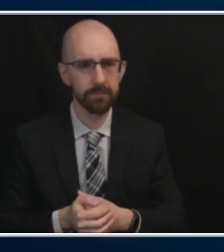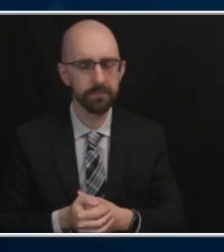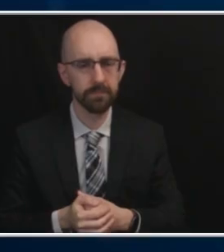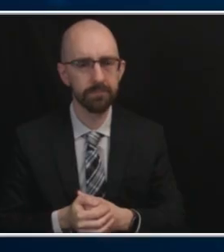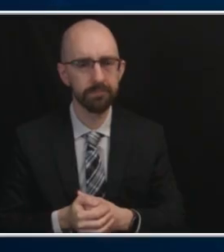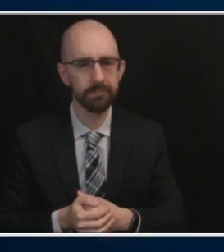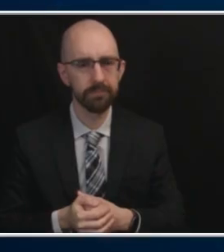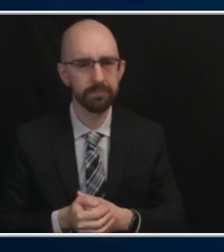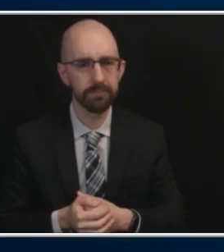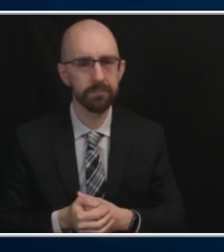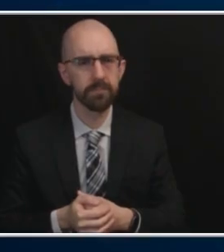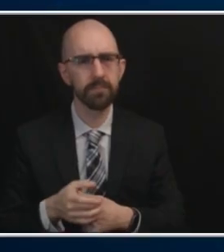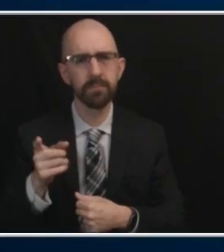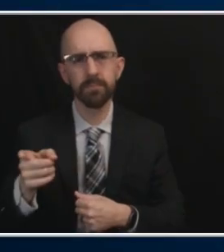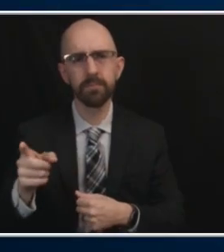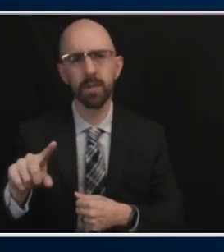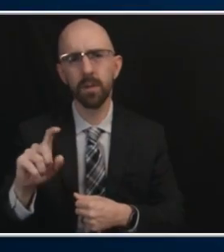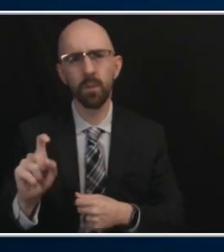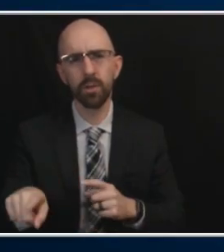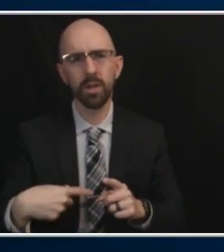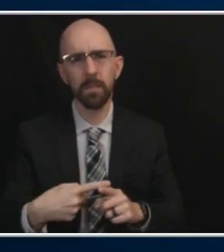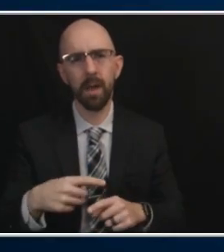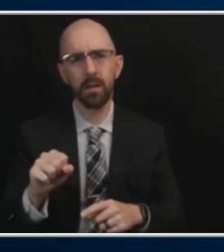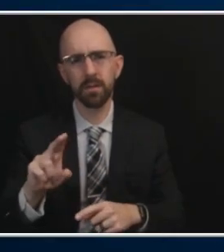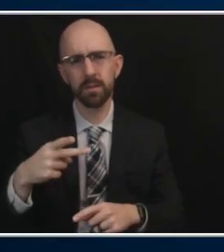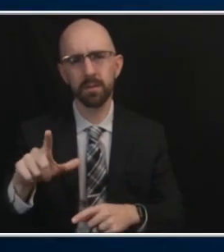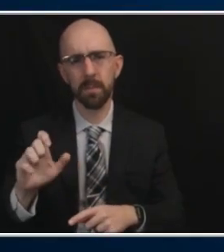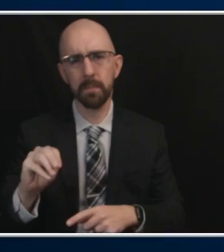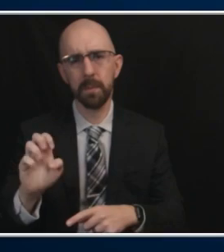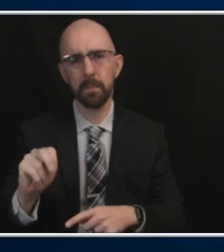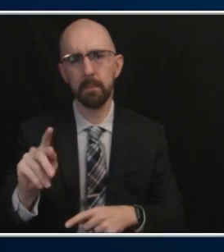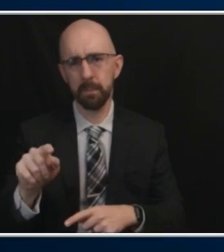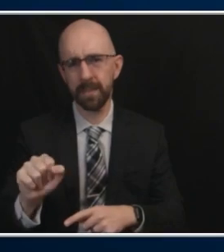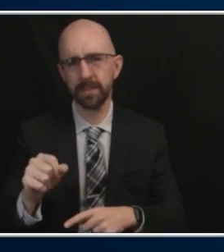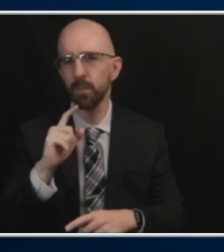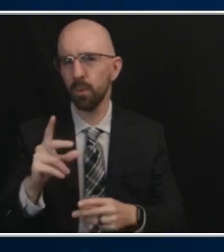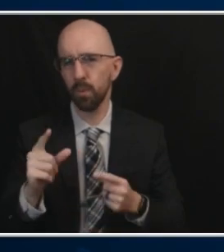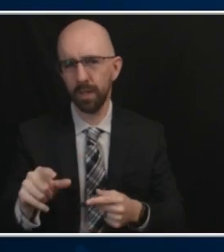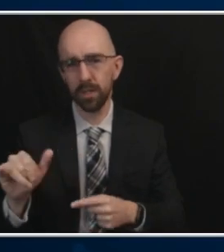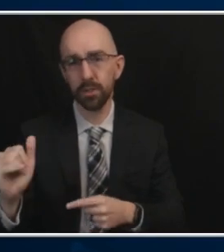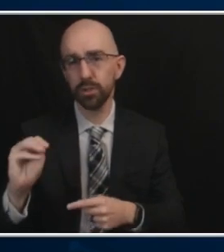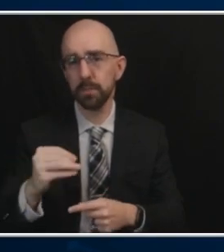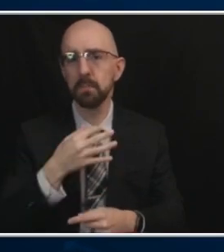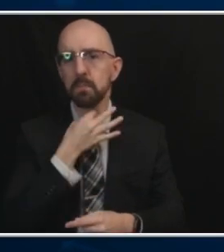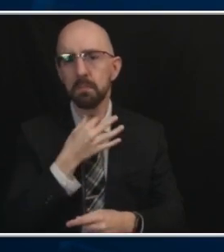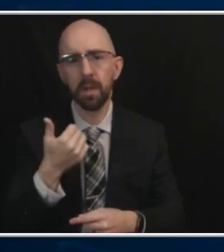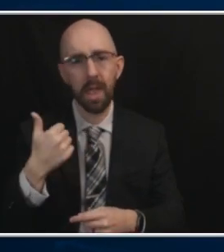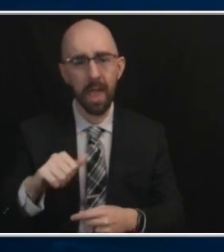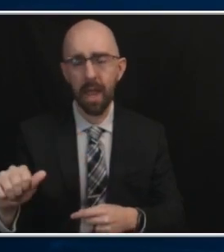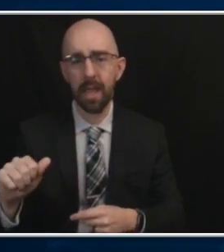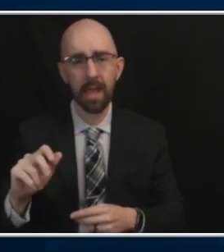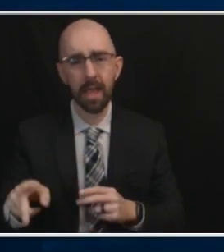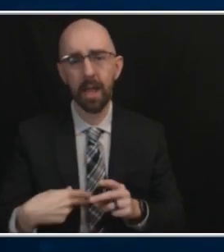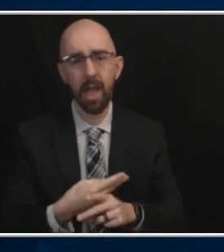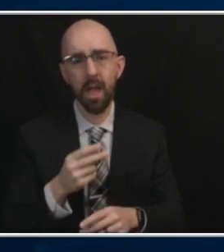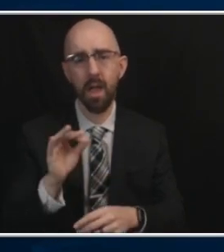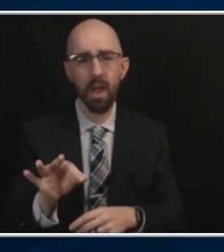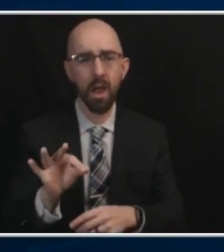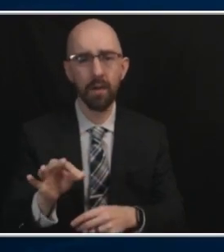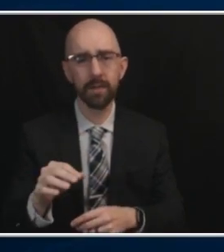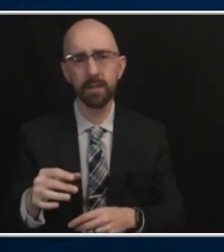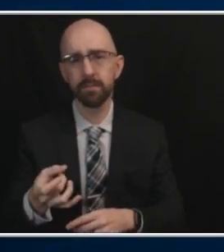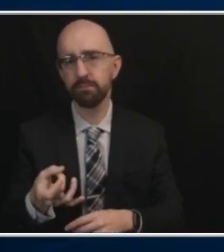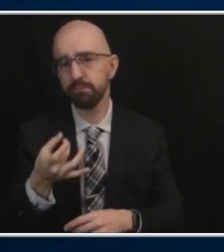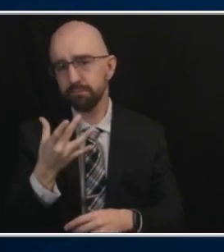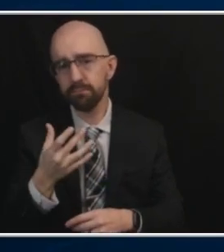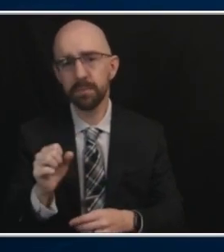Jim has a question about supplements, so I want to get to that real quick. Jim wants to know, is there any sort of supplement that might work